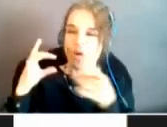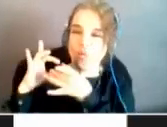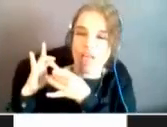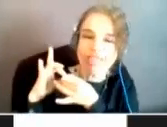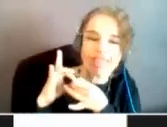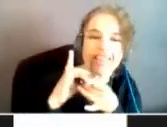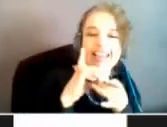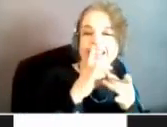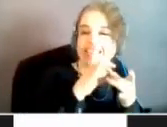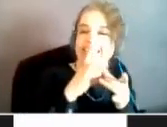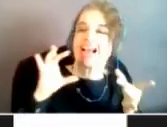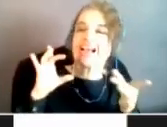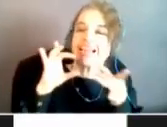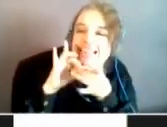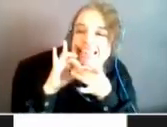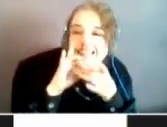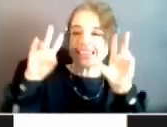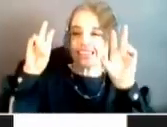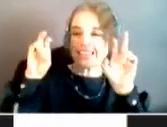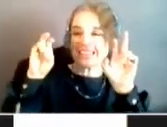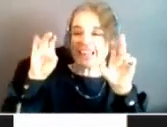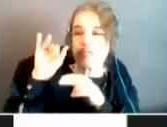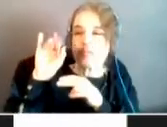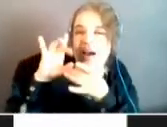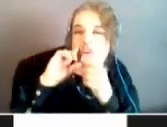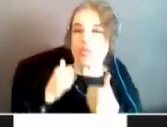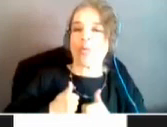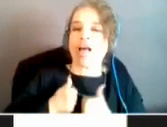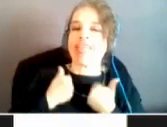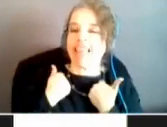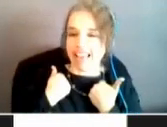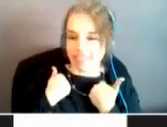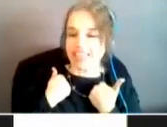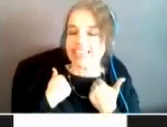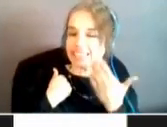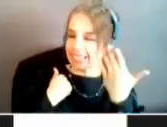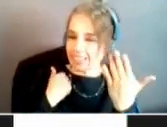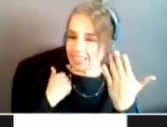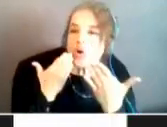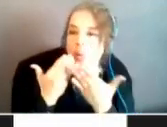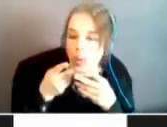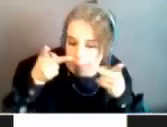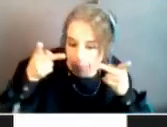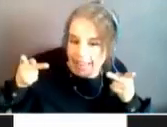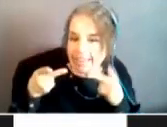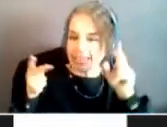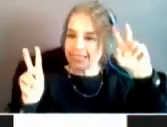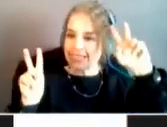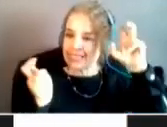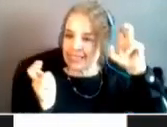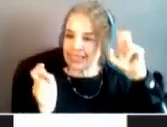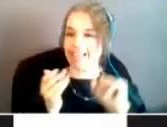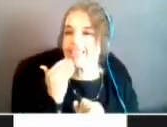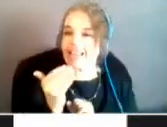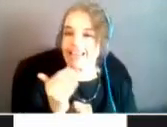relationship. Connections are what bind us to life. Good. So that's a good place to land.